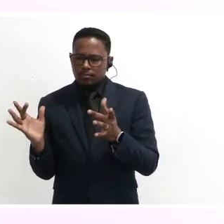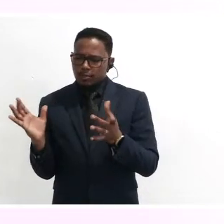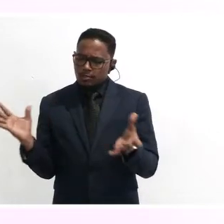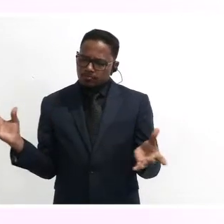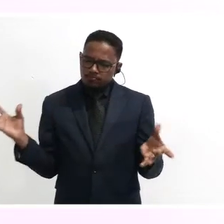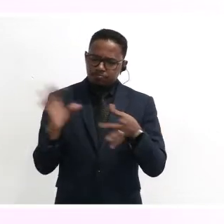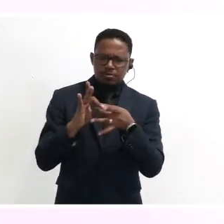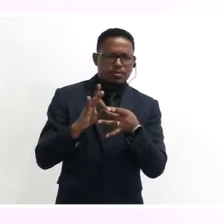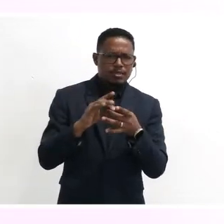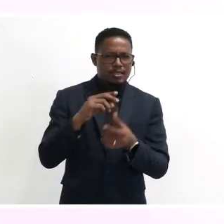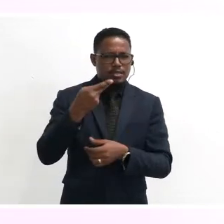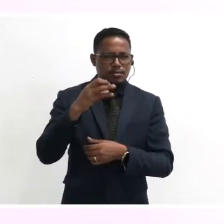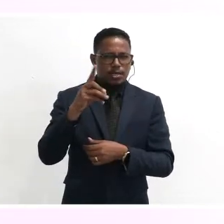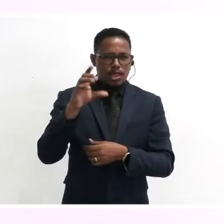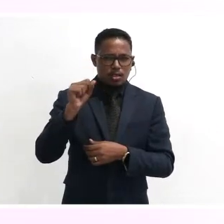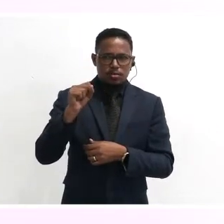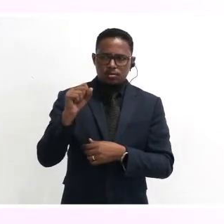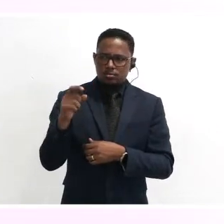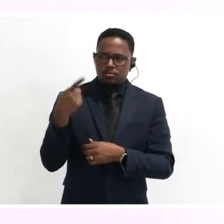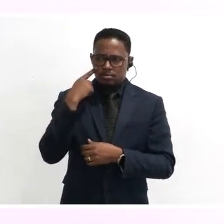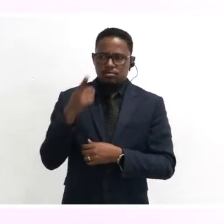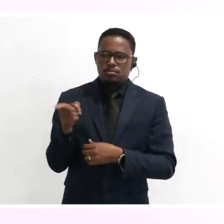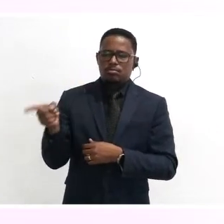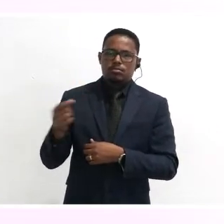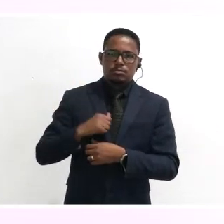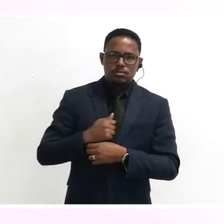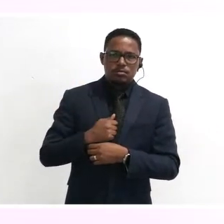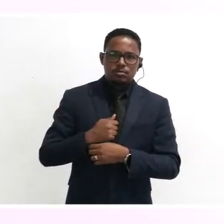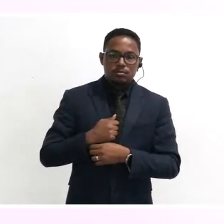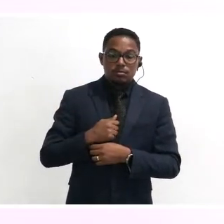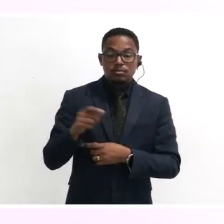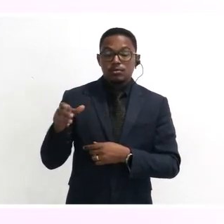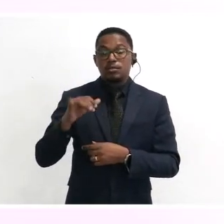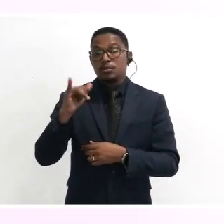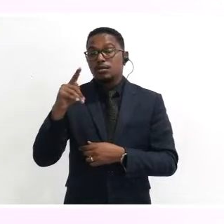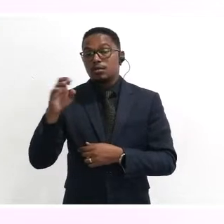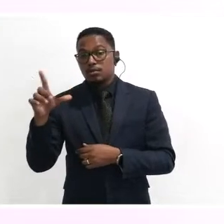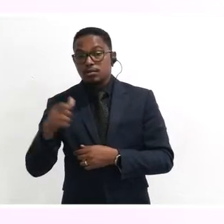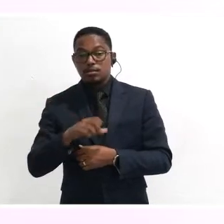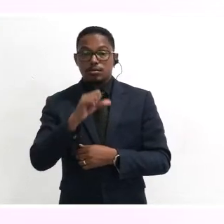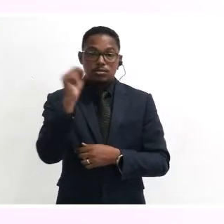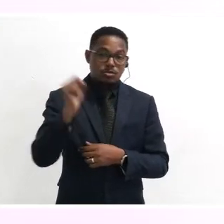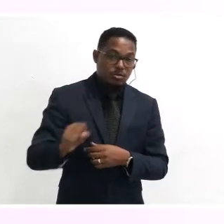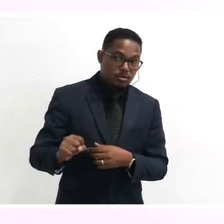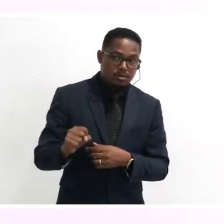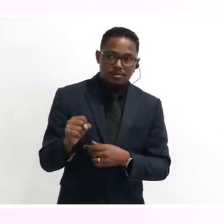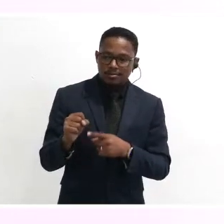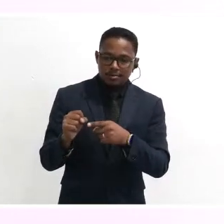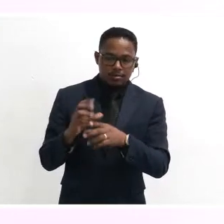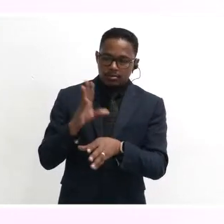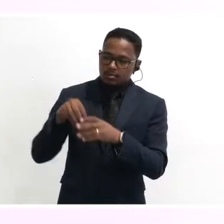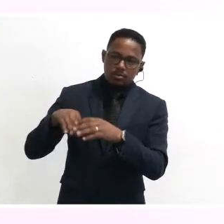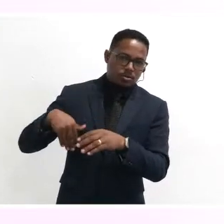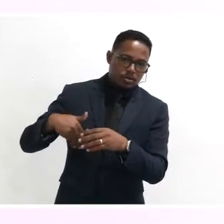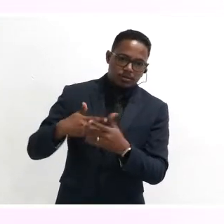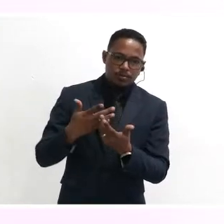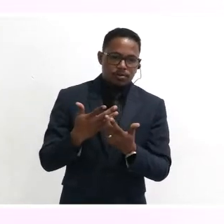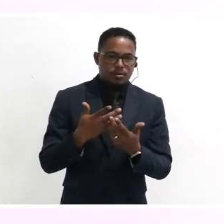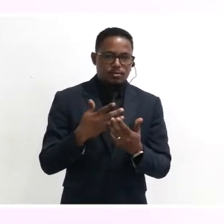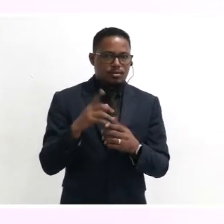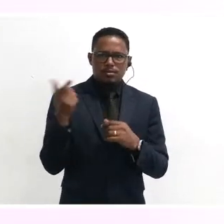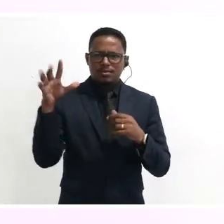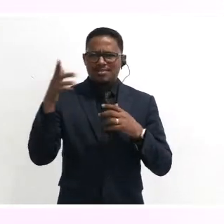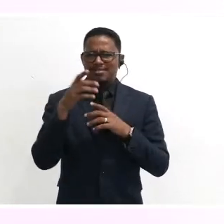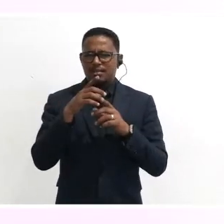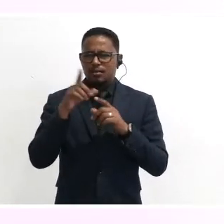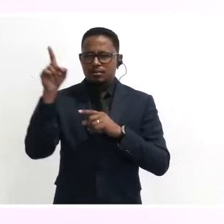TSMC is there, Intel's there, Samsung not yet, and none of the OSATs. So the OSATs are actually a little